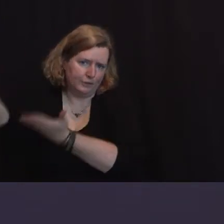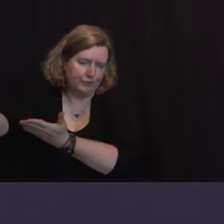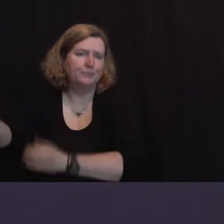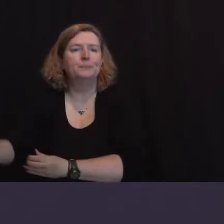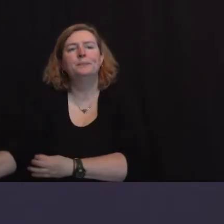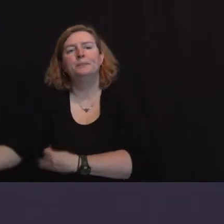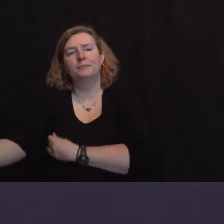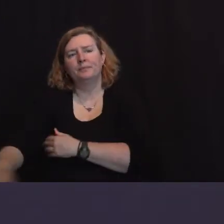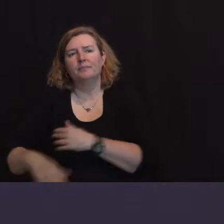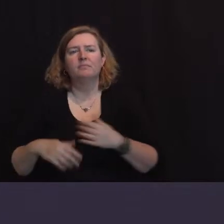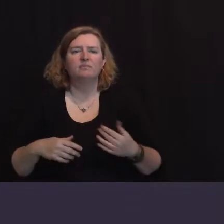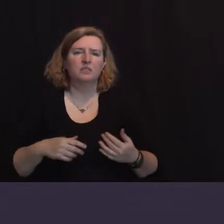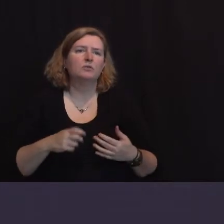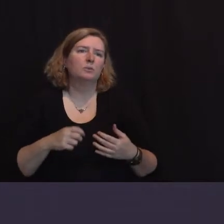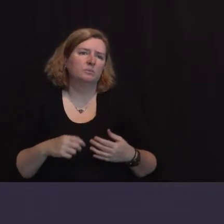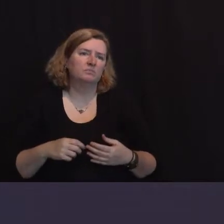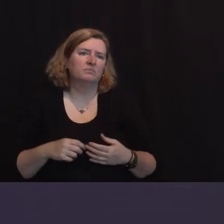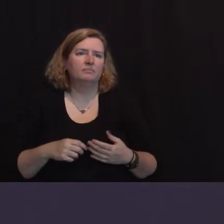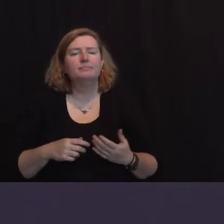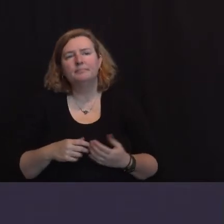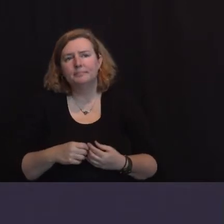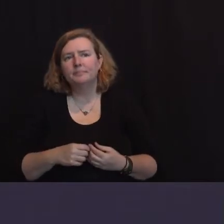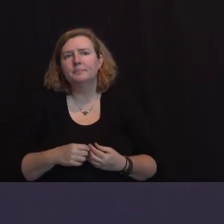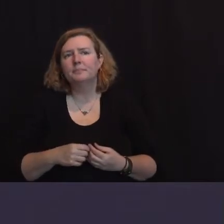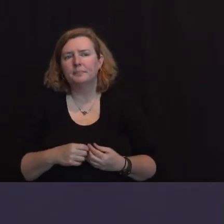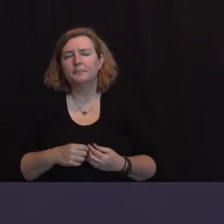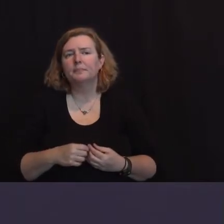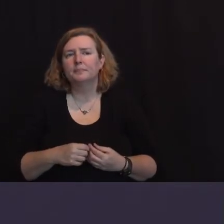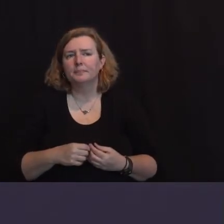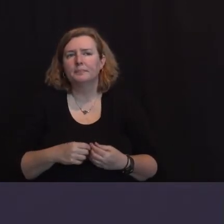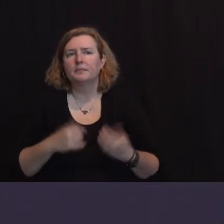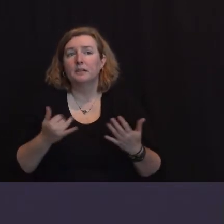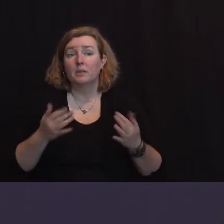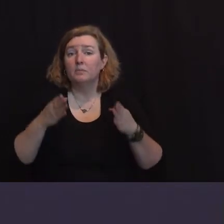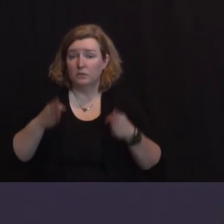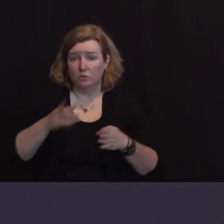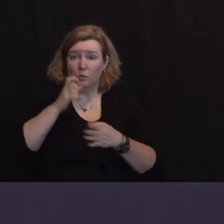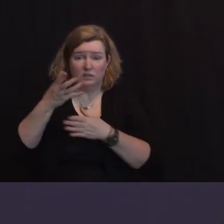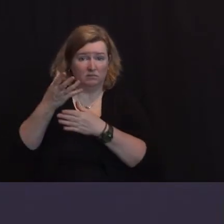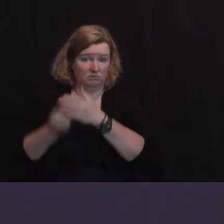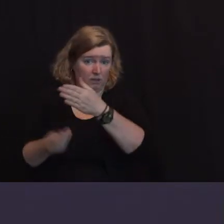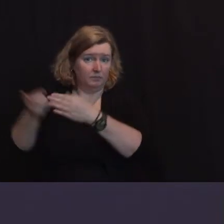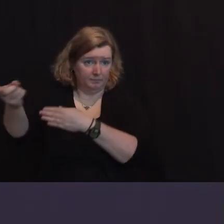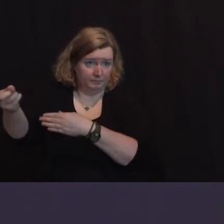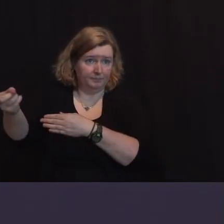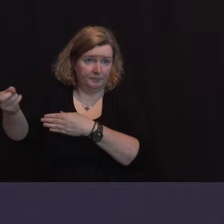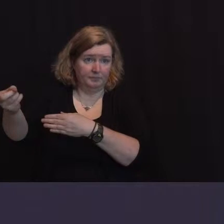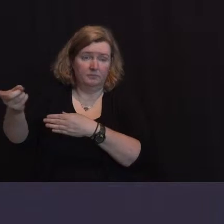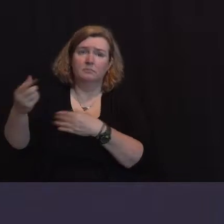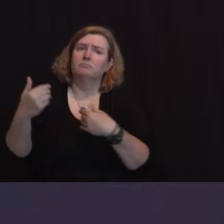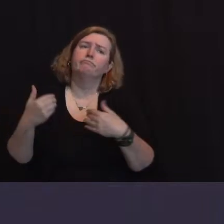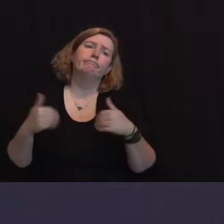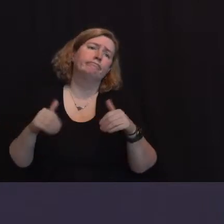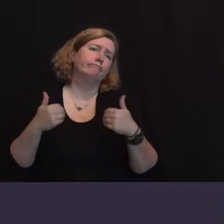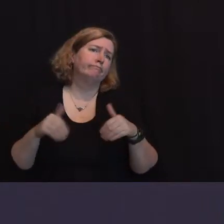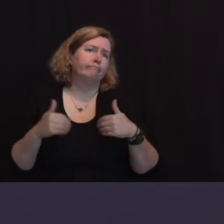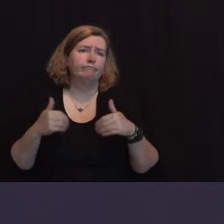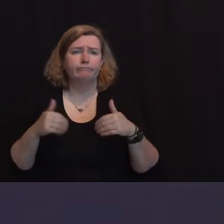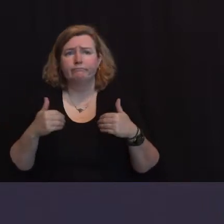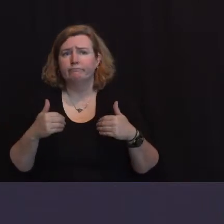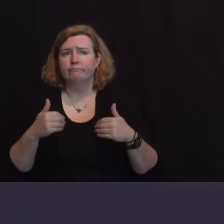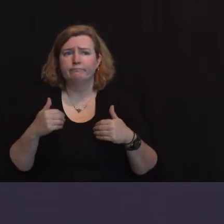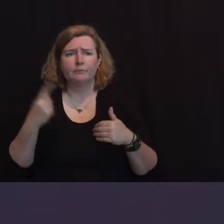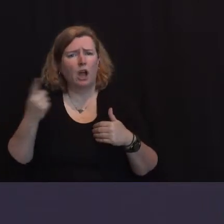Mayor of Mendham, and Terry was right beside Bob every step of the way, whether it was in Mendham,